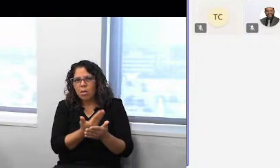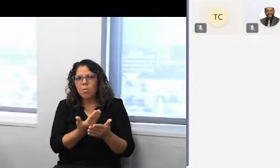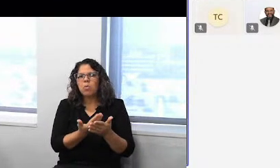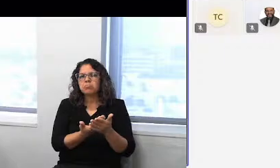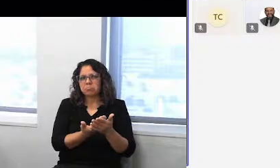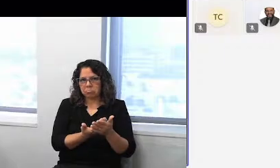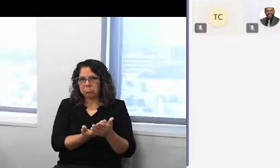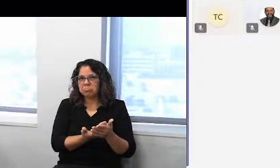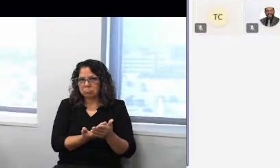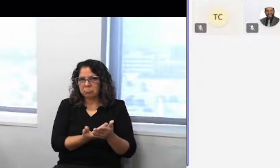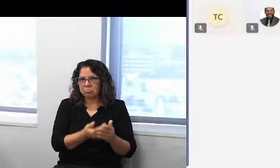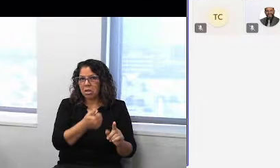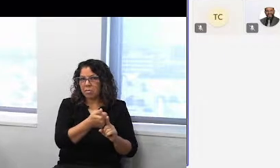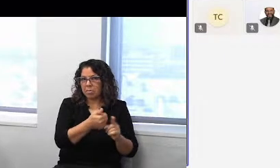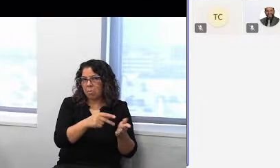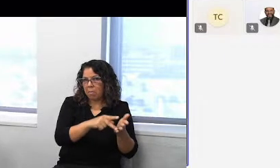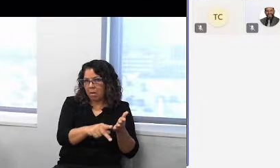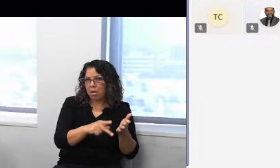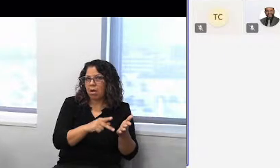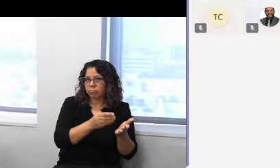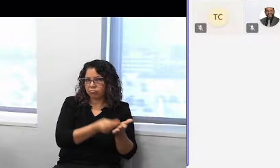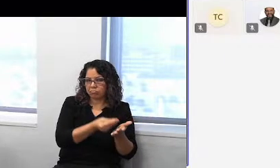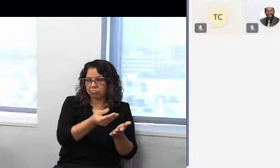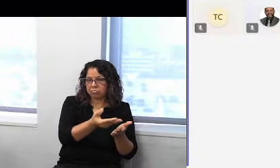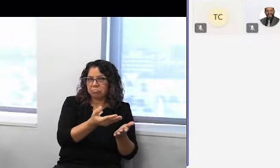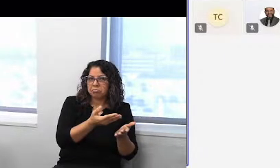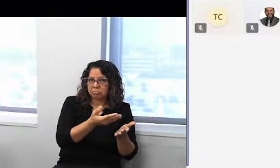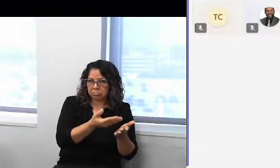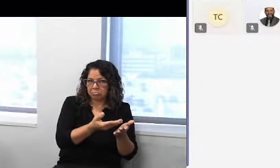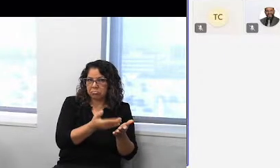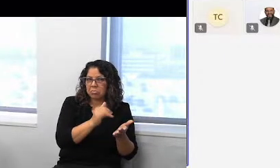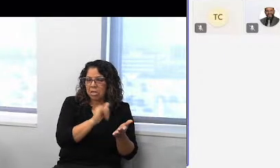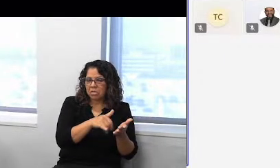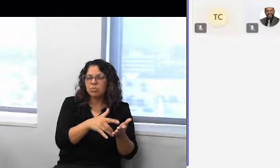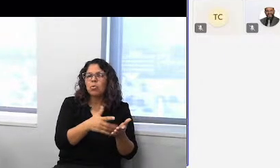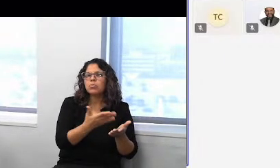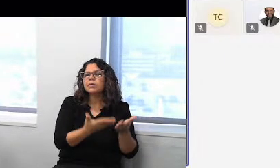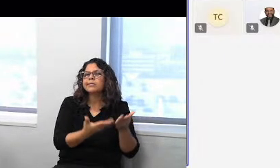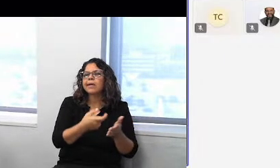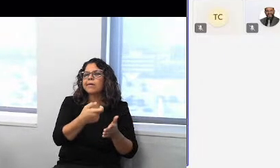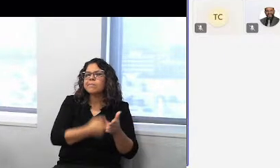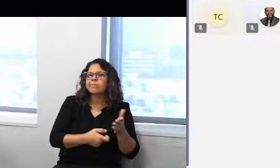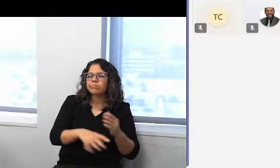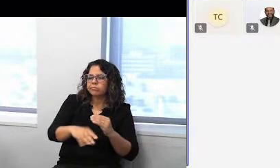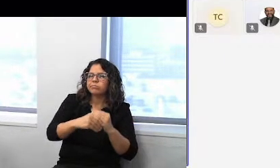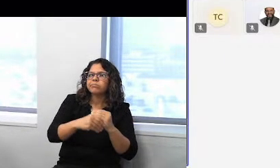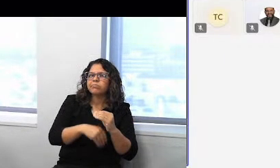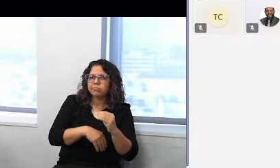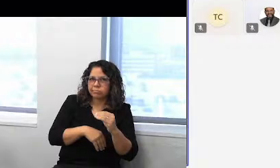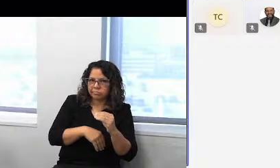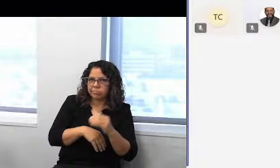under the purchase power agreement. And the other is the customers pay initially